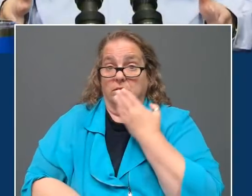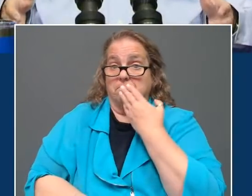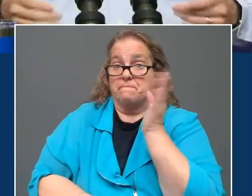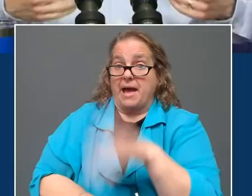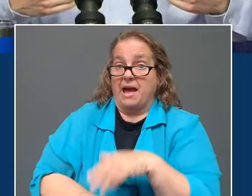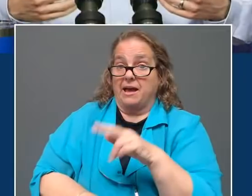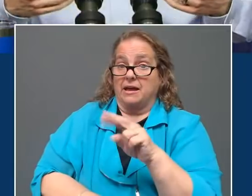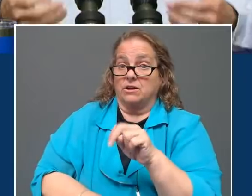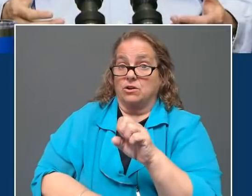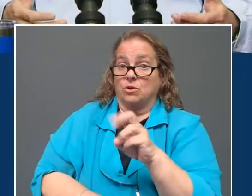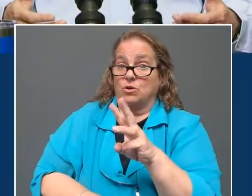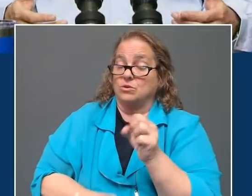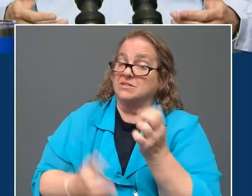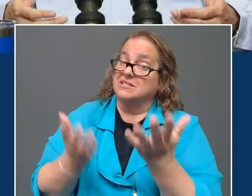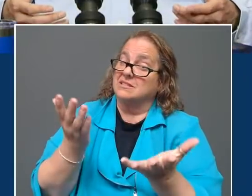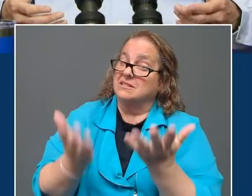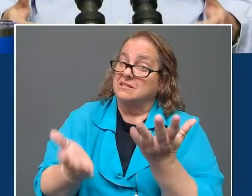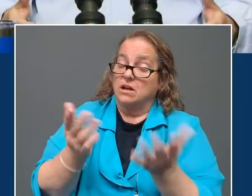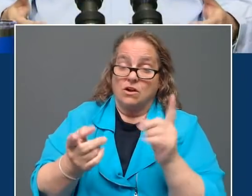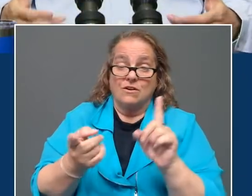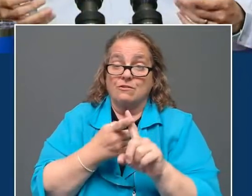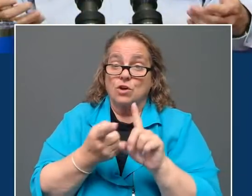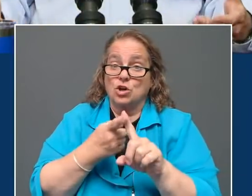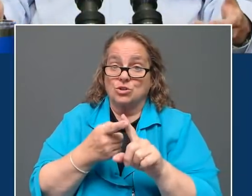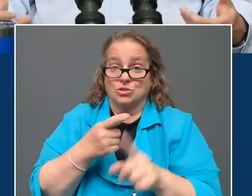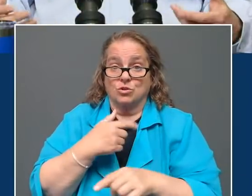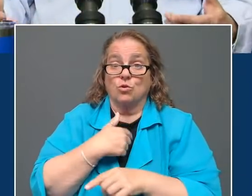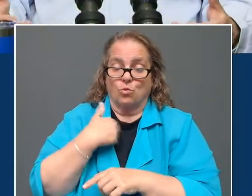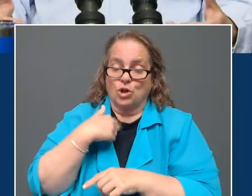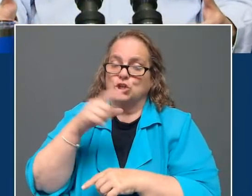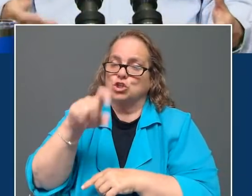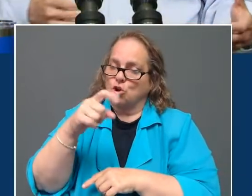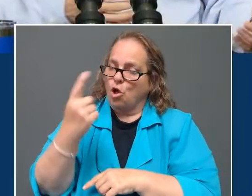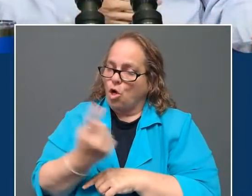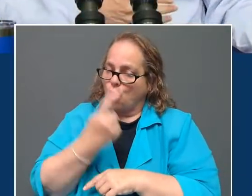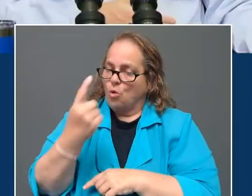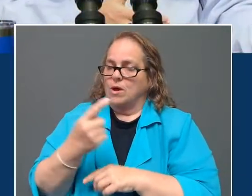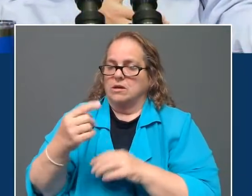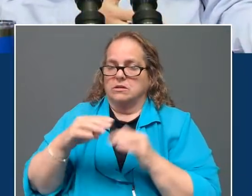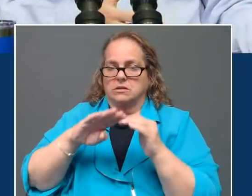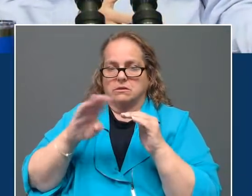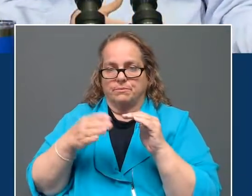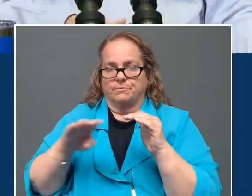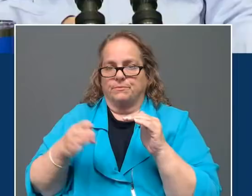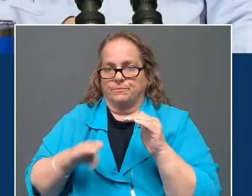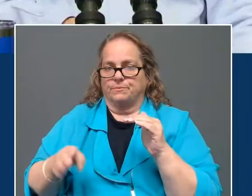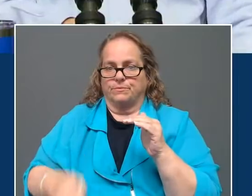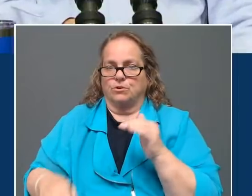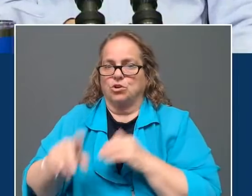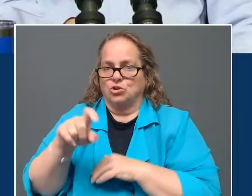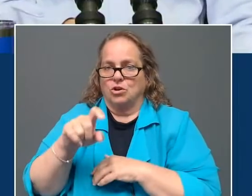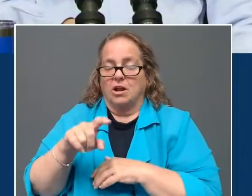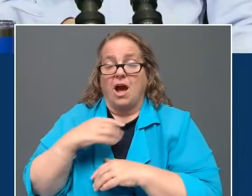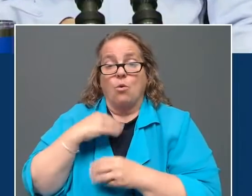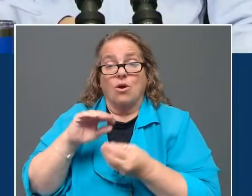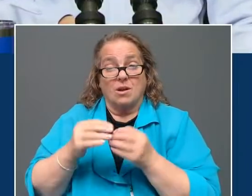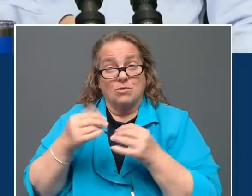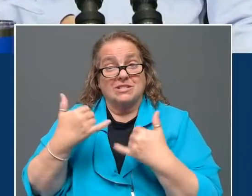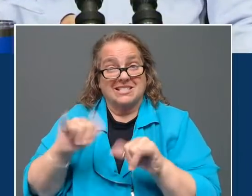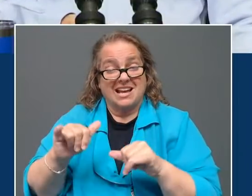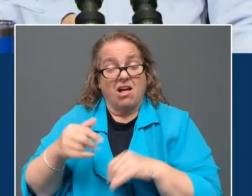longer declining. We always want to be declining. And remember, our numbers are still fairly high as compared to early in the